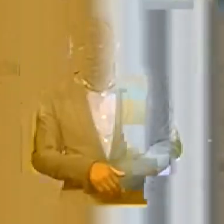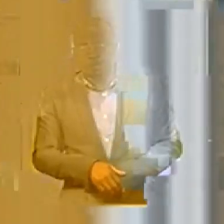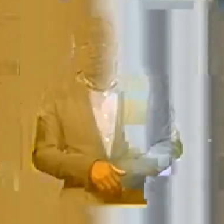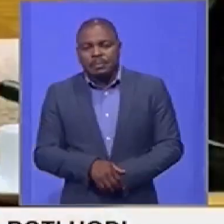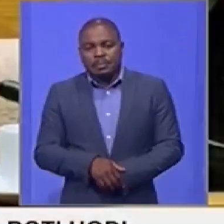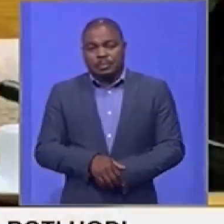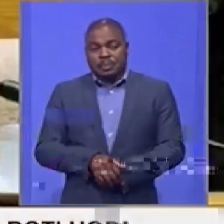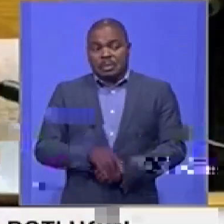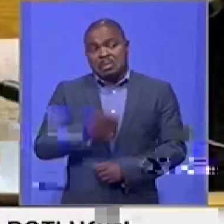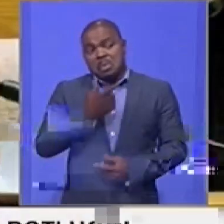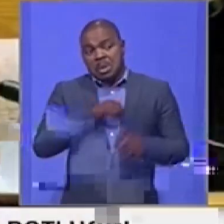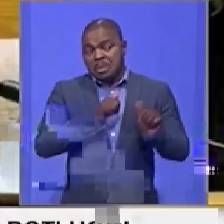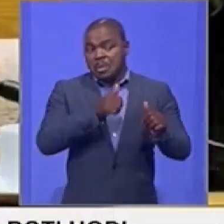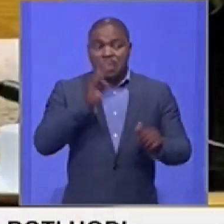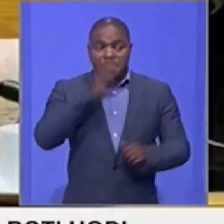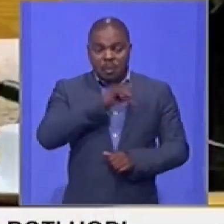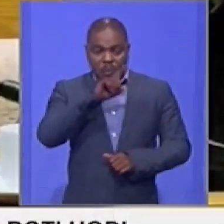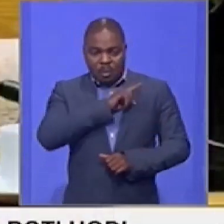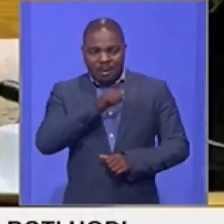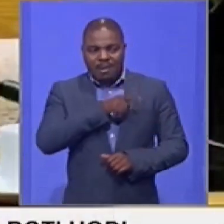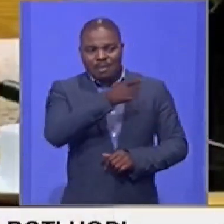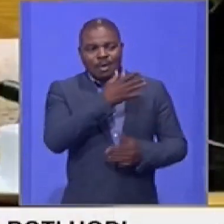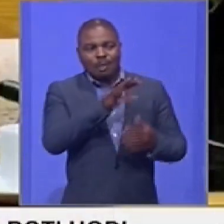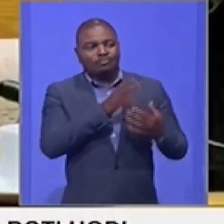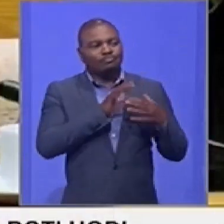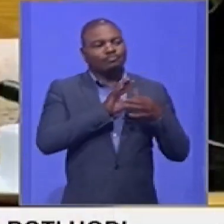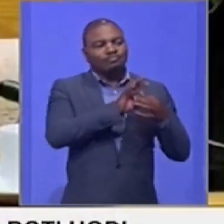Is it because they have connections?